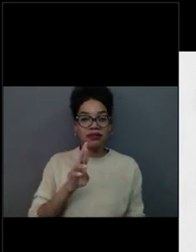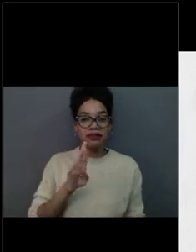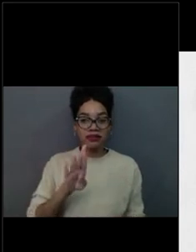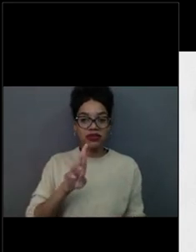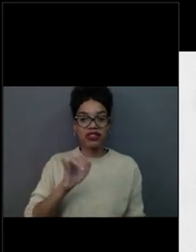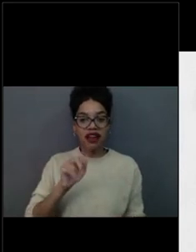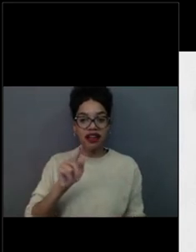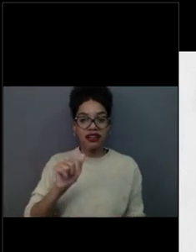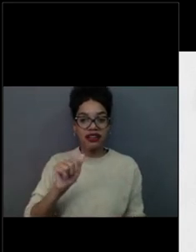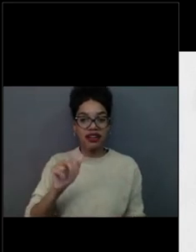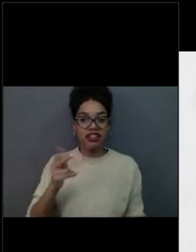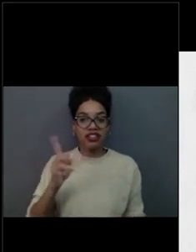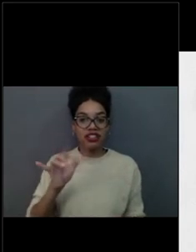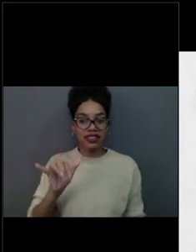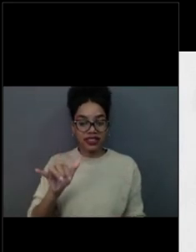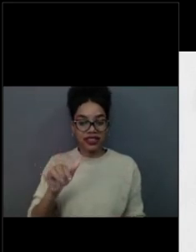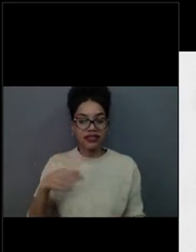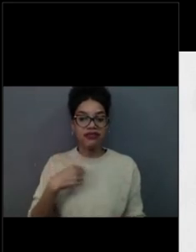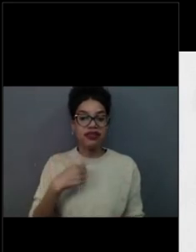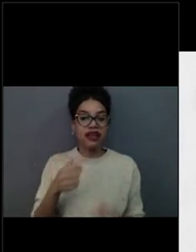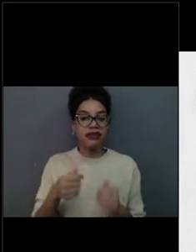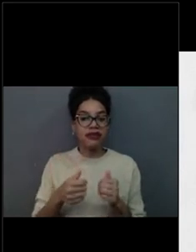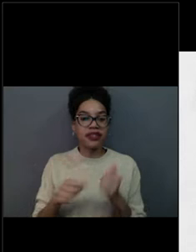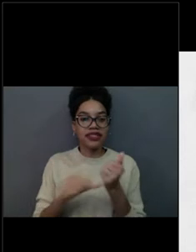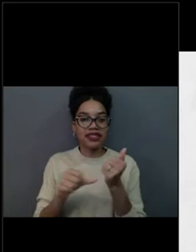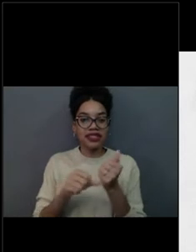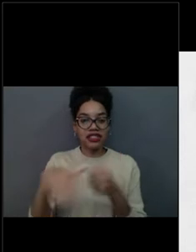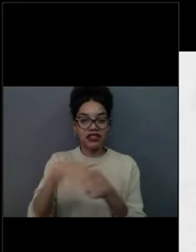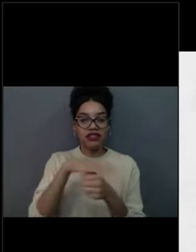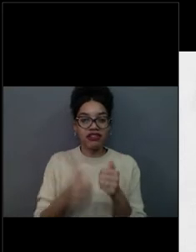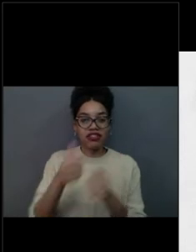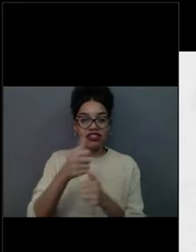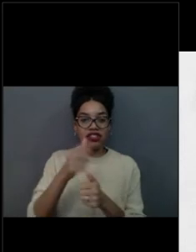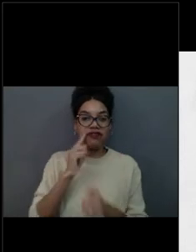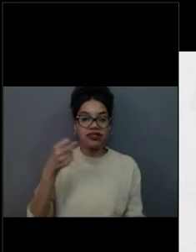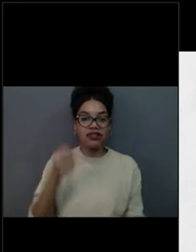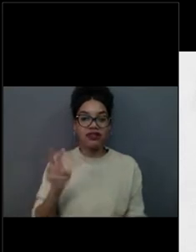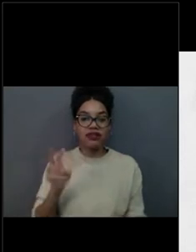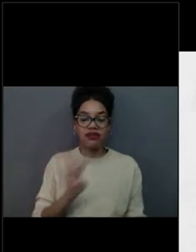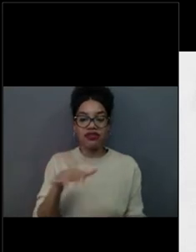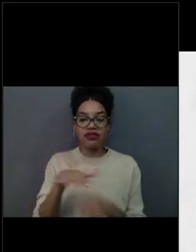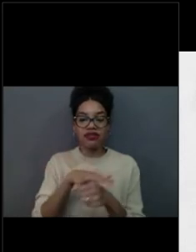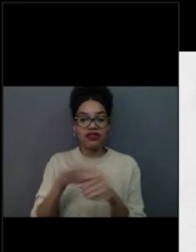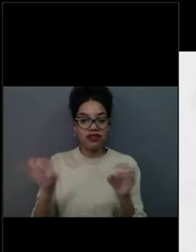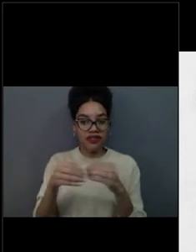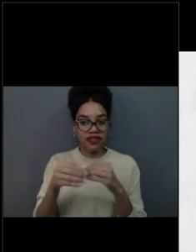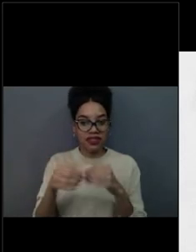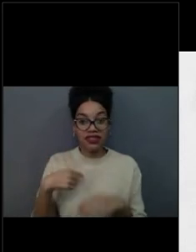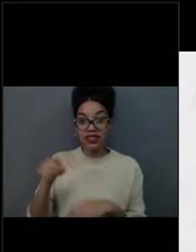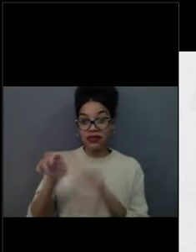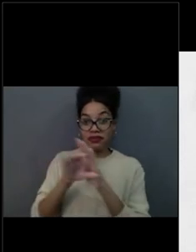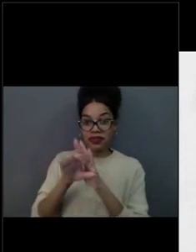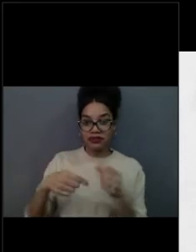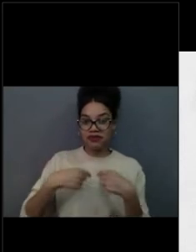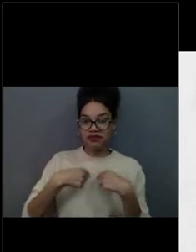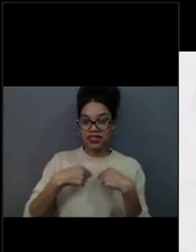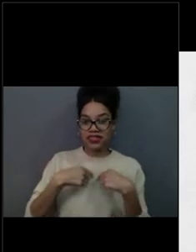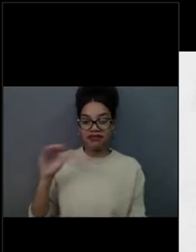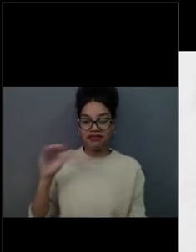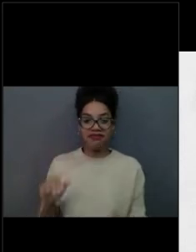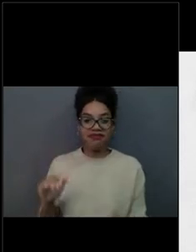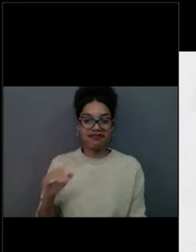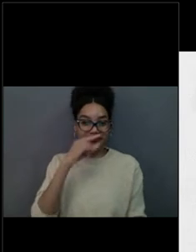Region Chief for the Southwestern Region Inspection Office. And here you see a picture of me on a fishing boat when I was a